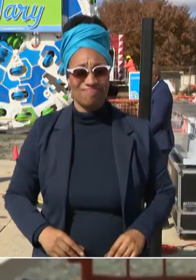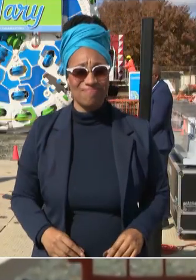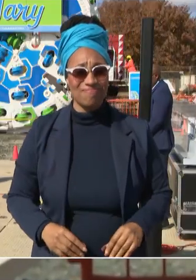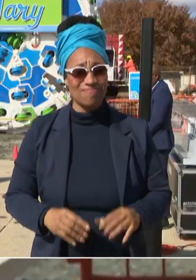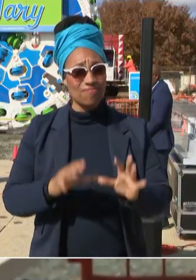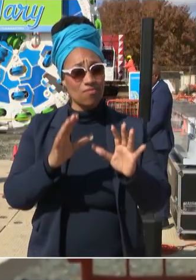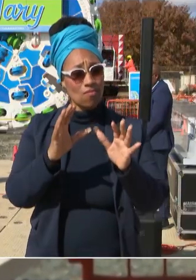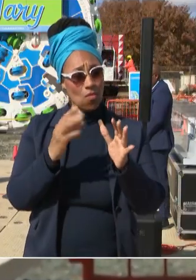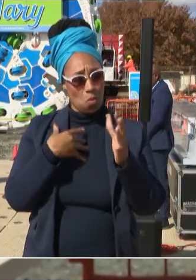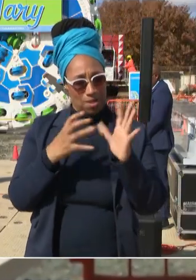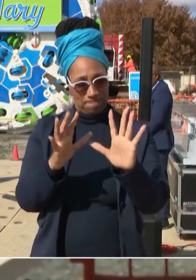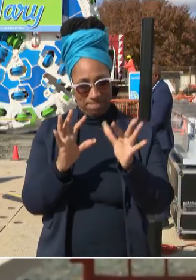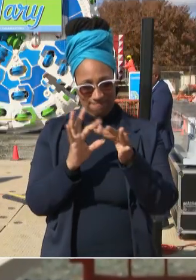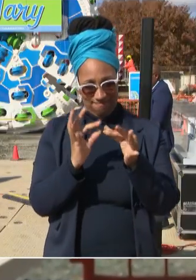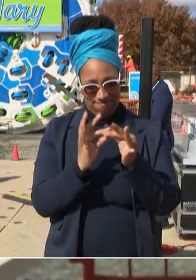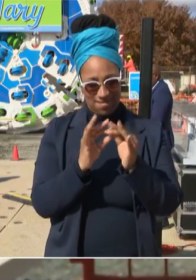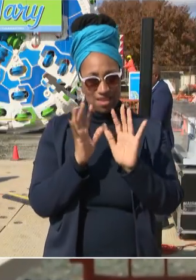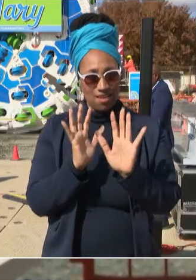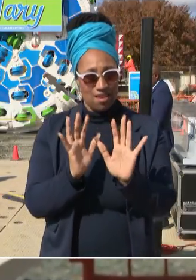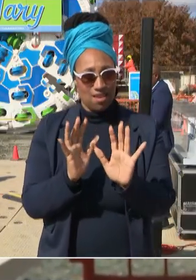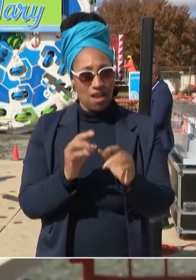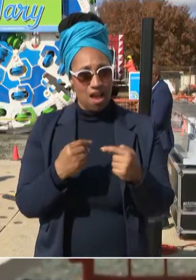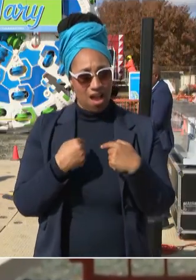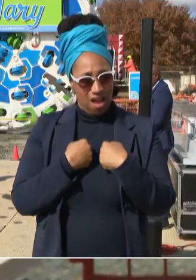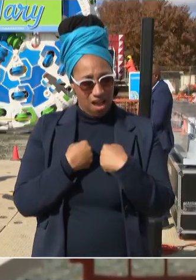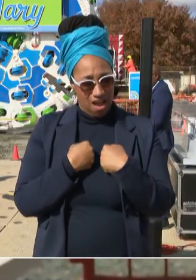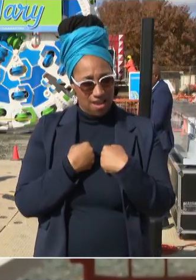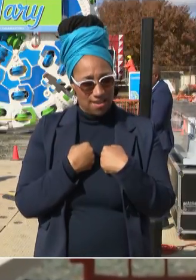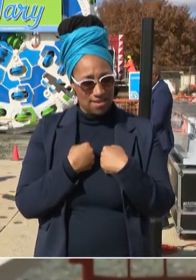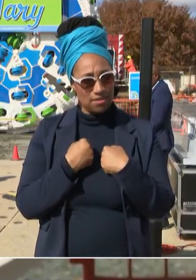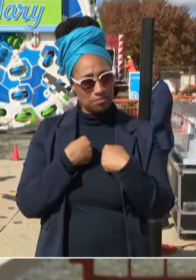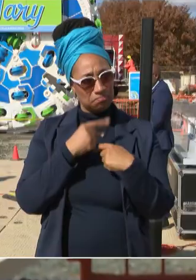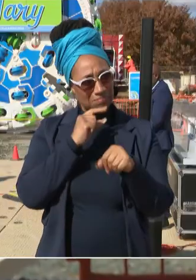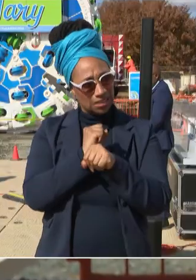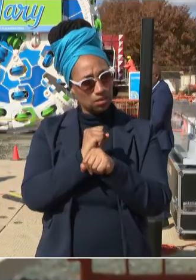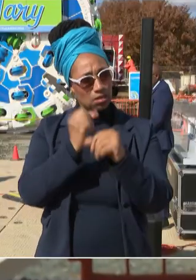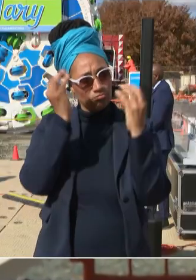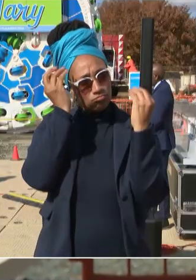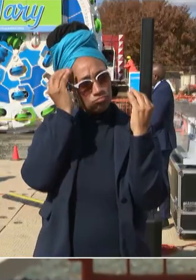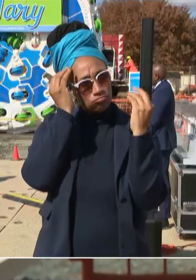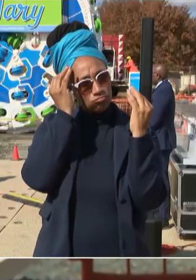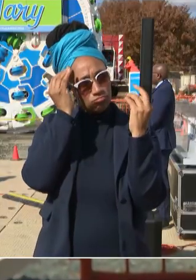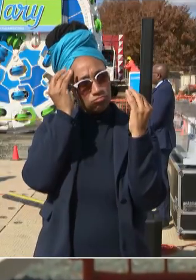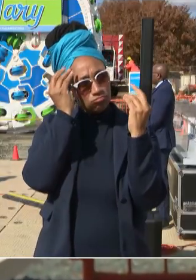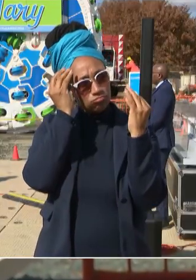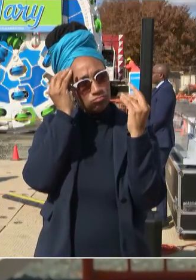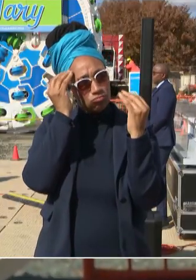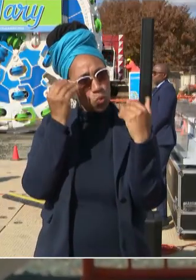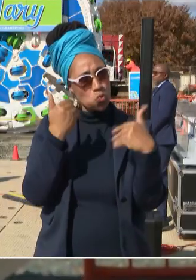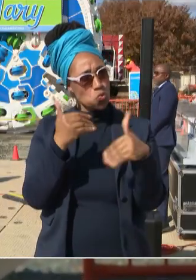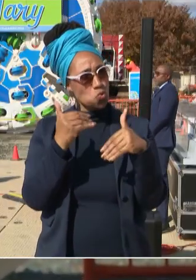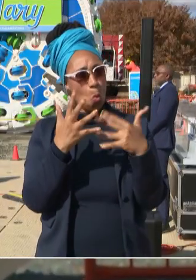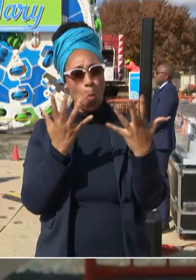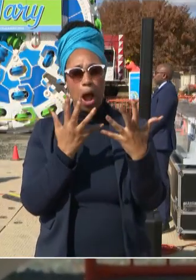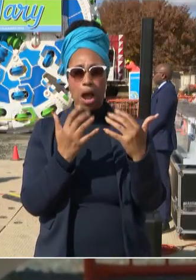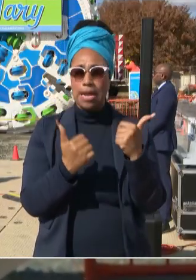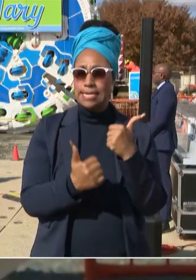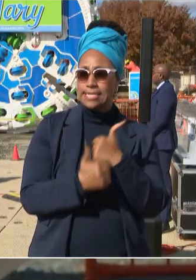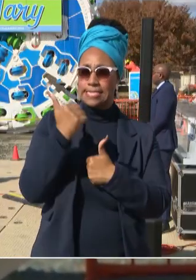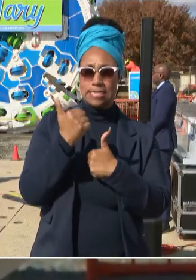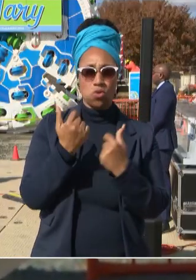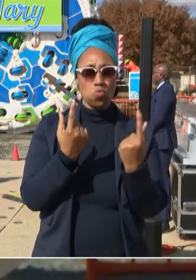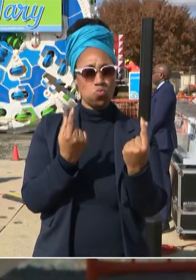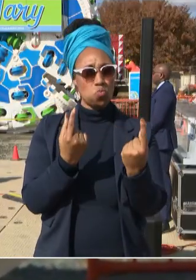I don't want you to think about it, this is for me to think about, threats to our homeland. Imagine if we went